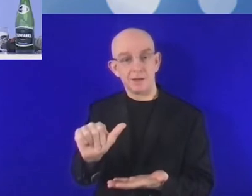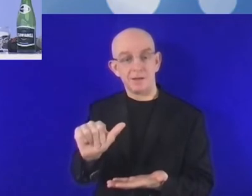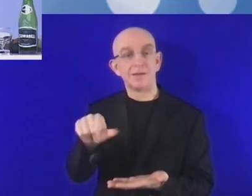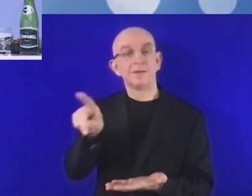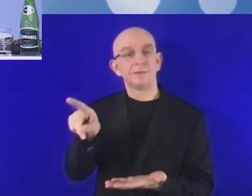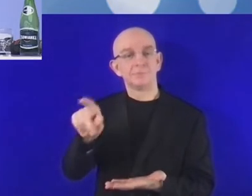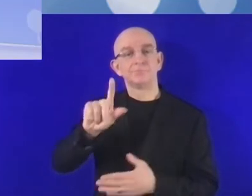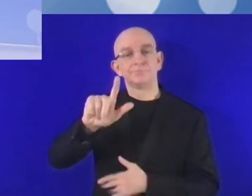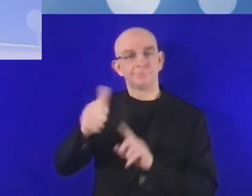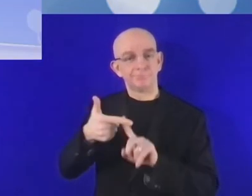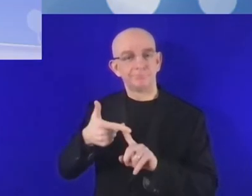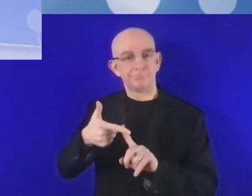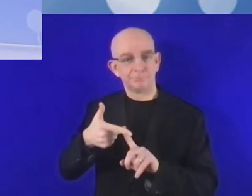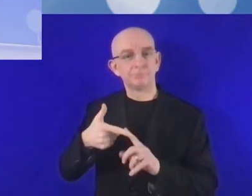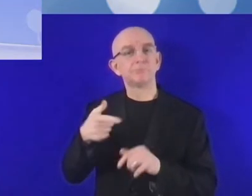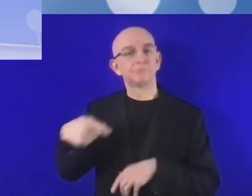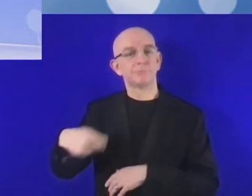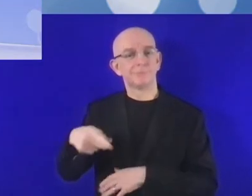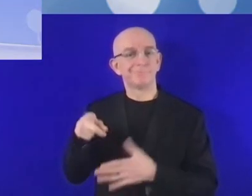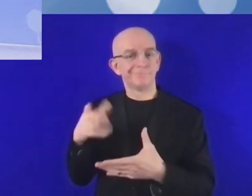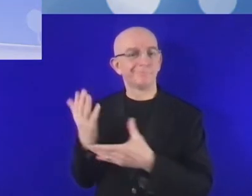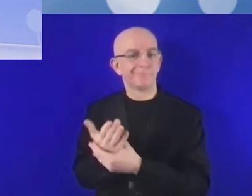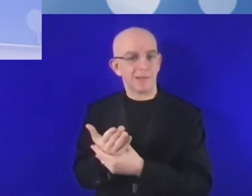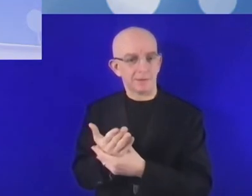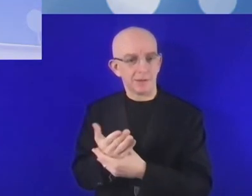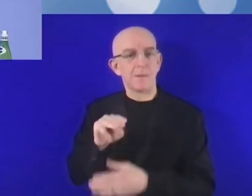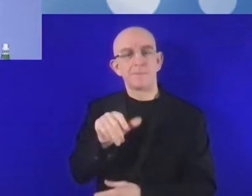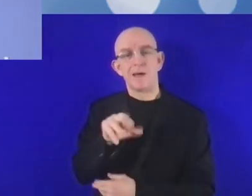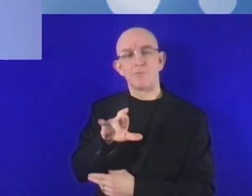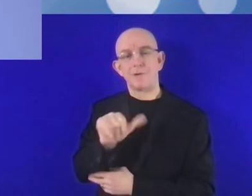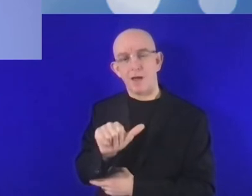mr henry verdier french ambassador for digital technology